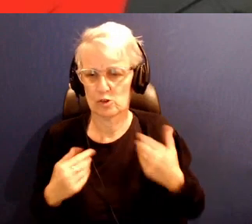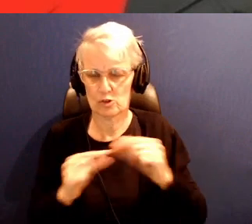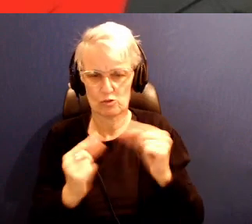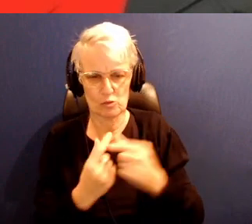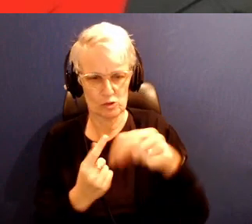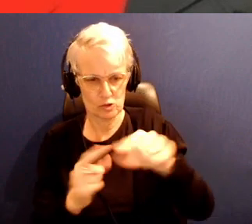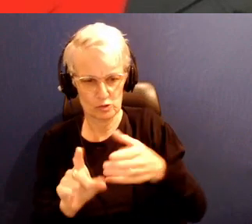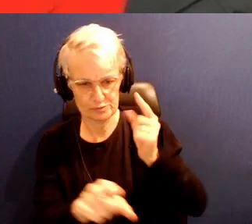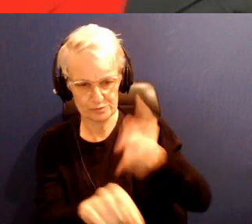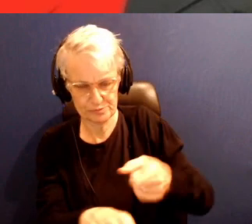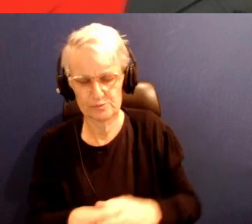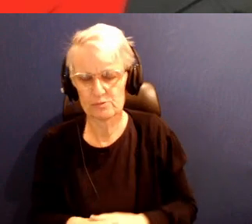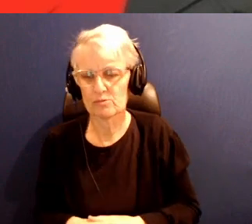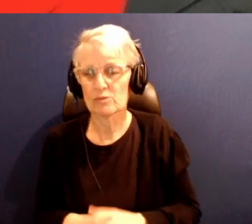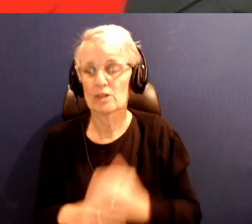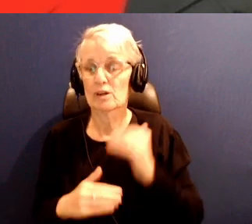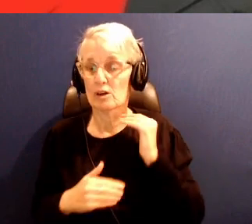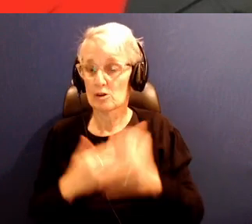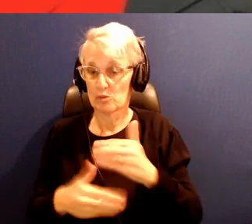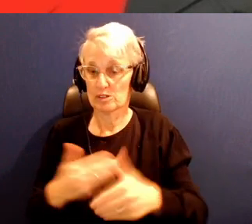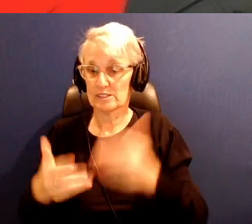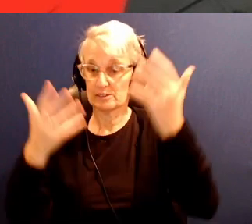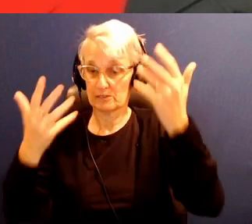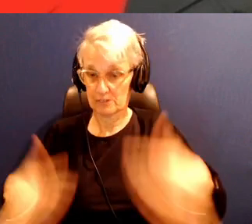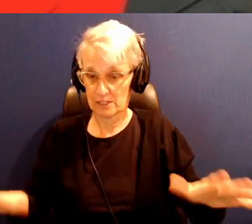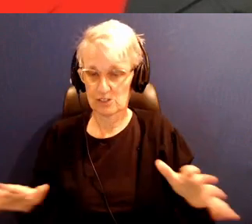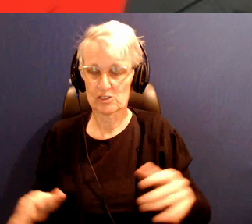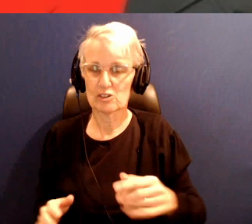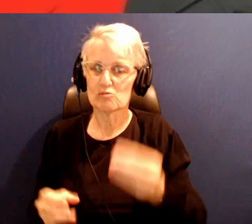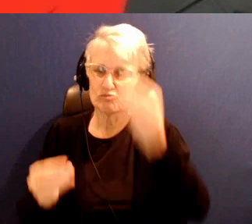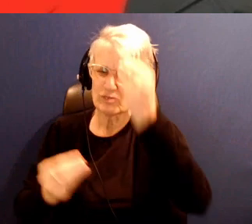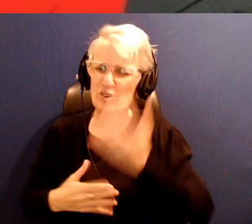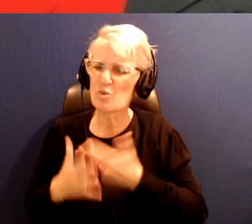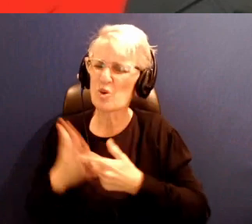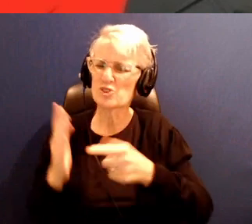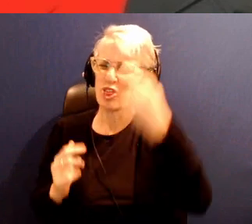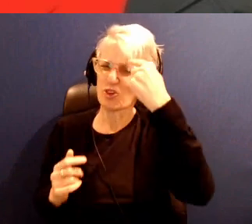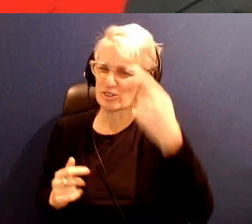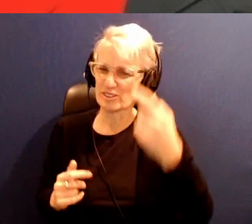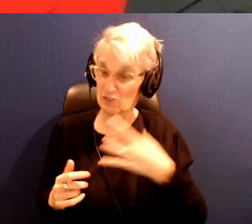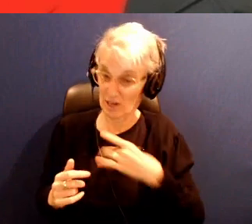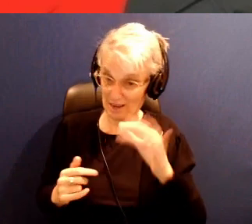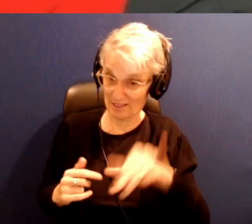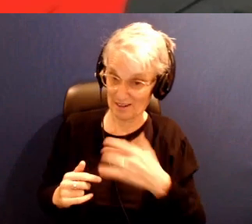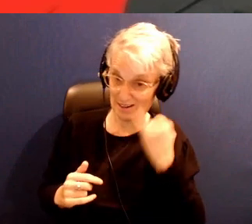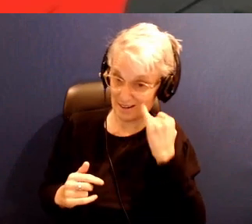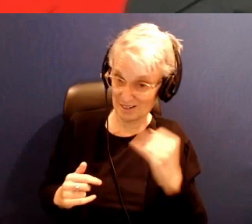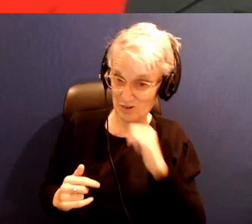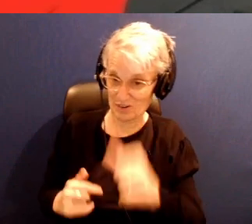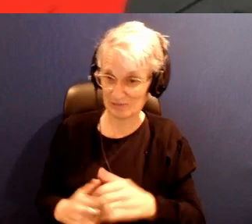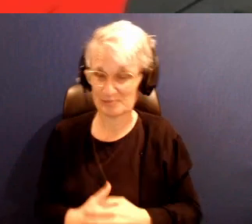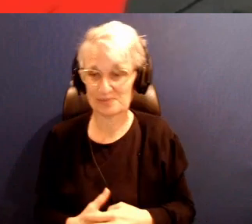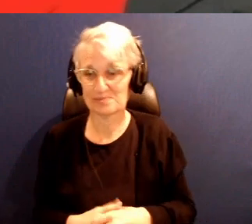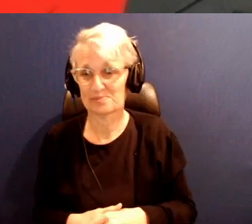targeting. Once the process is complete, please let us know what you thought of this feature and whether or not you liked it.